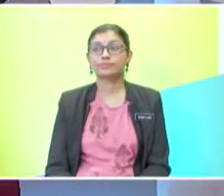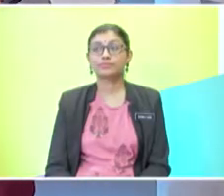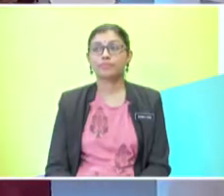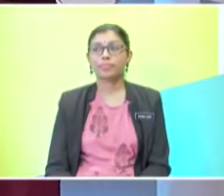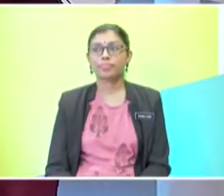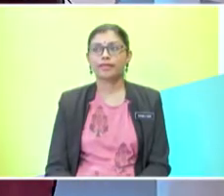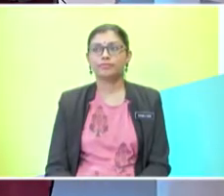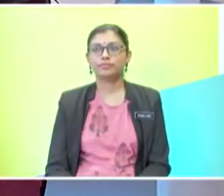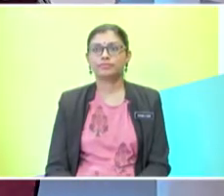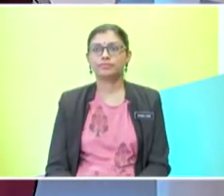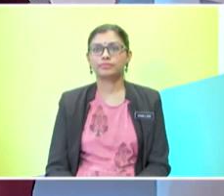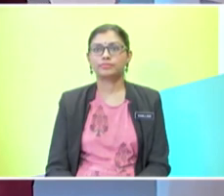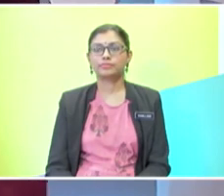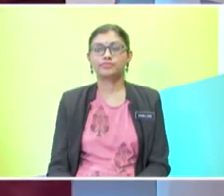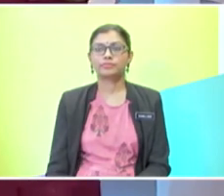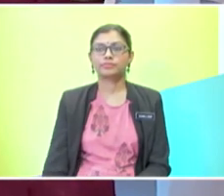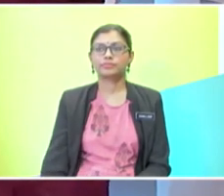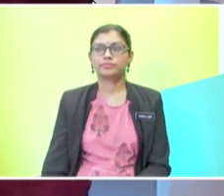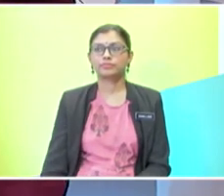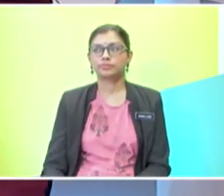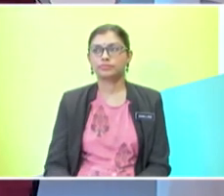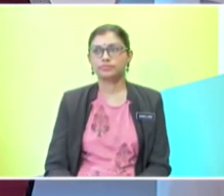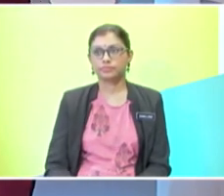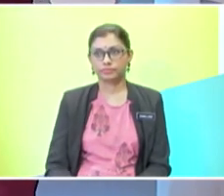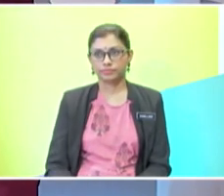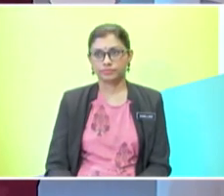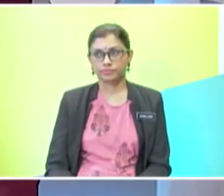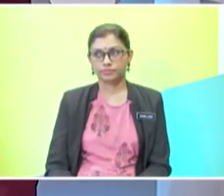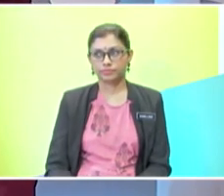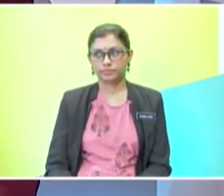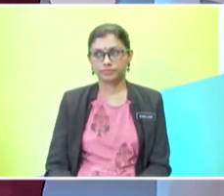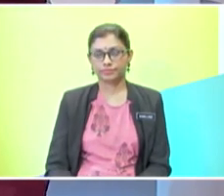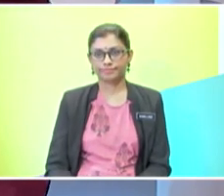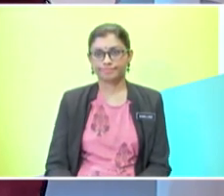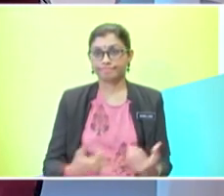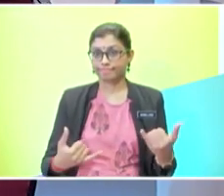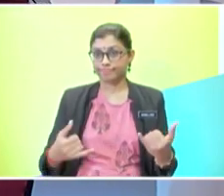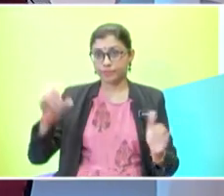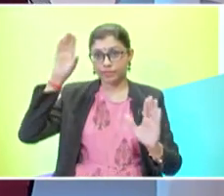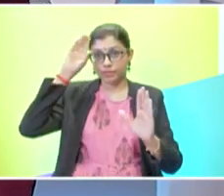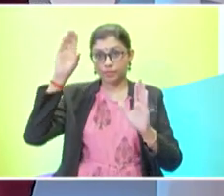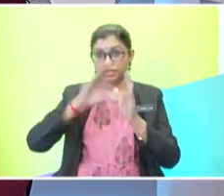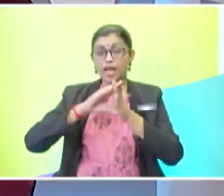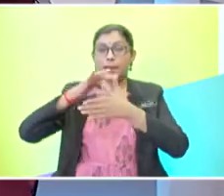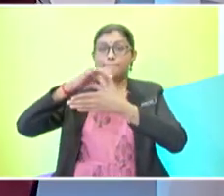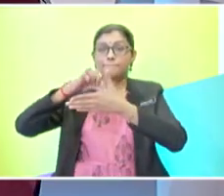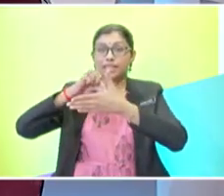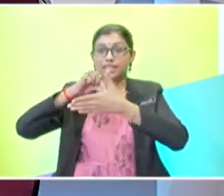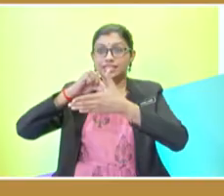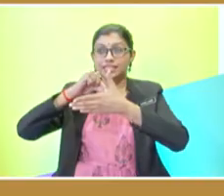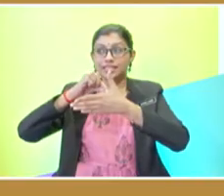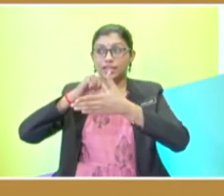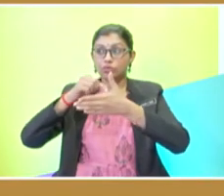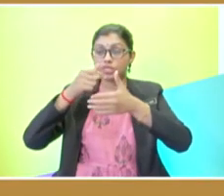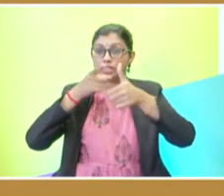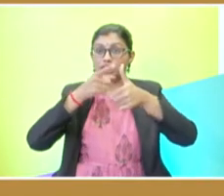yay. Right. Now let's try with our student. Iman, you go first, Iman. All right, so you have a picture of a meat. Okay, a picture of